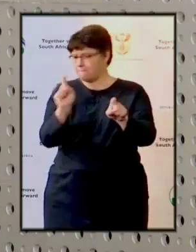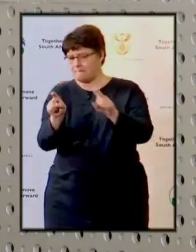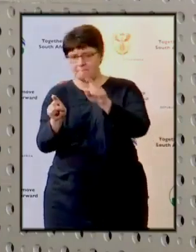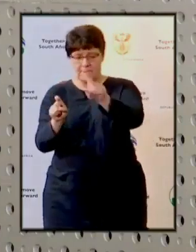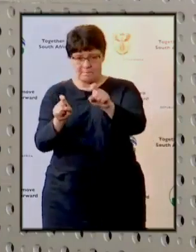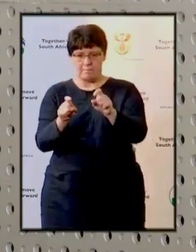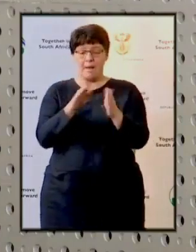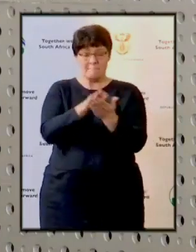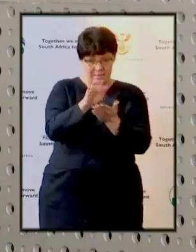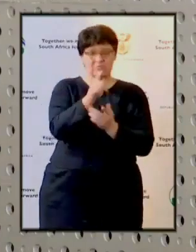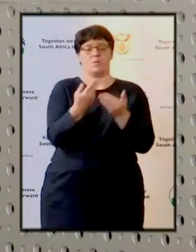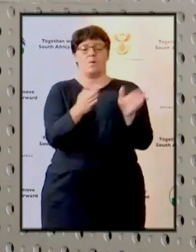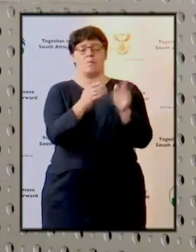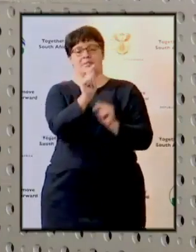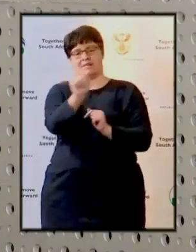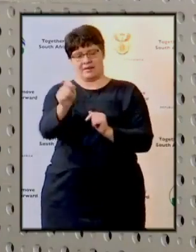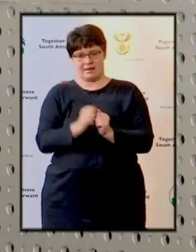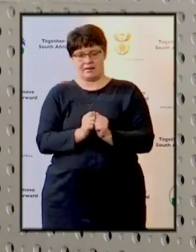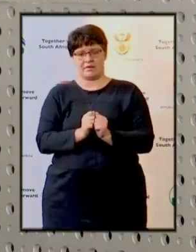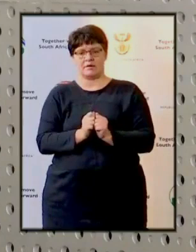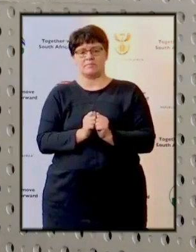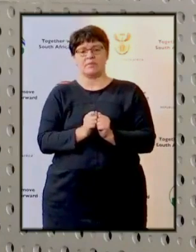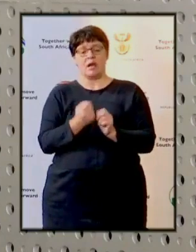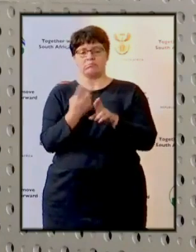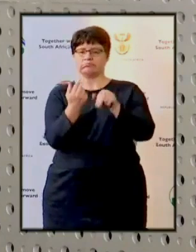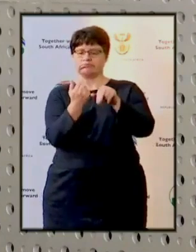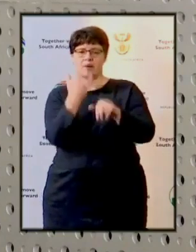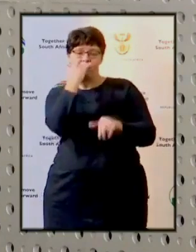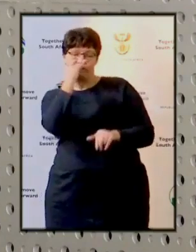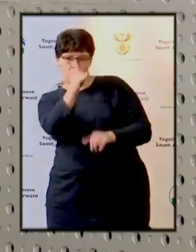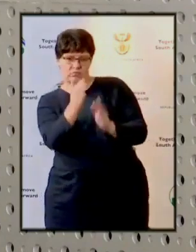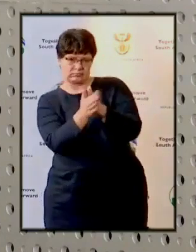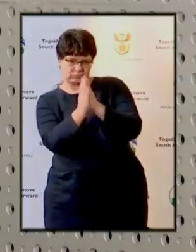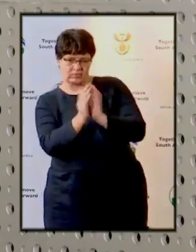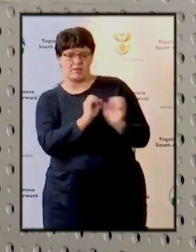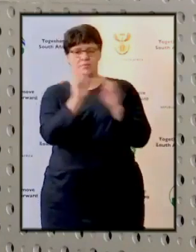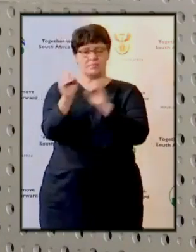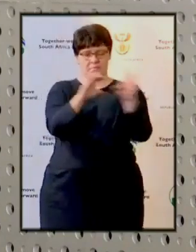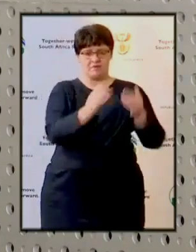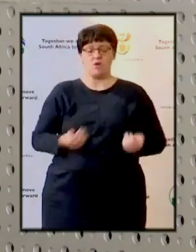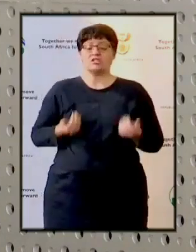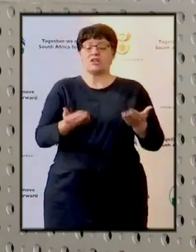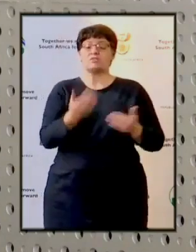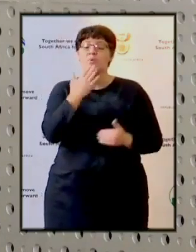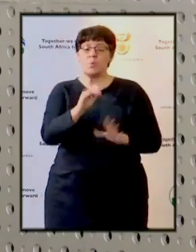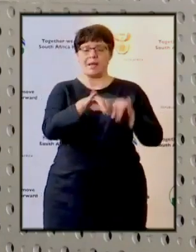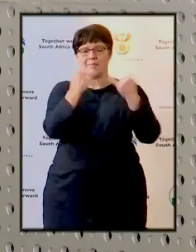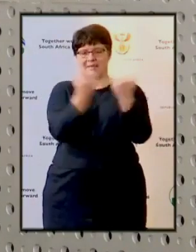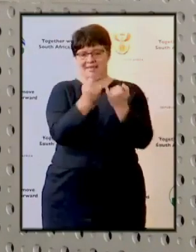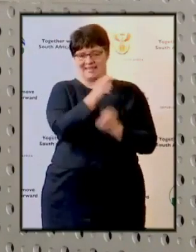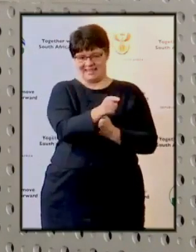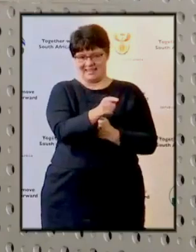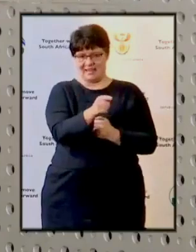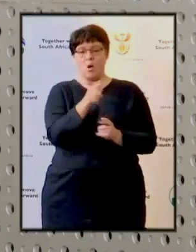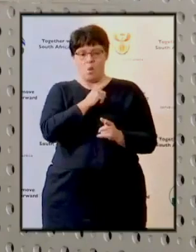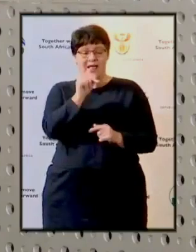published shortly. Car hire services will be open for servicing the companies that are